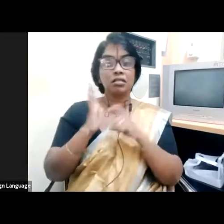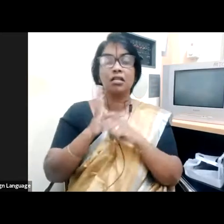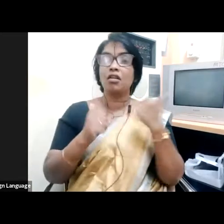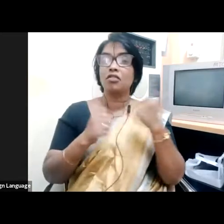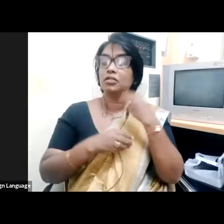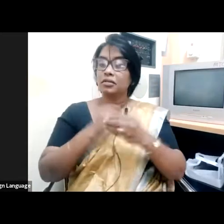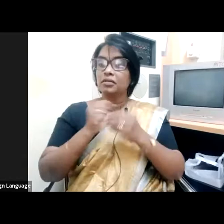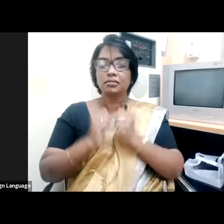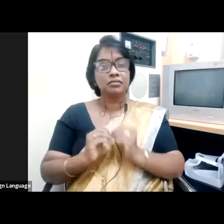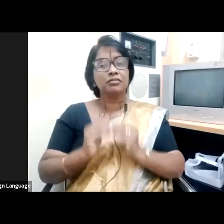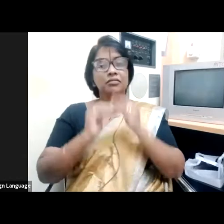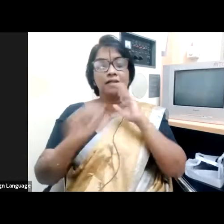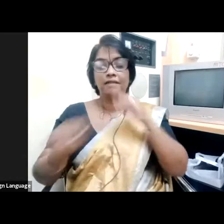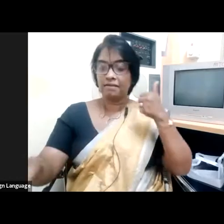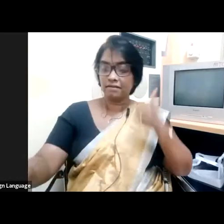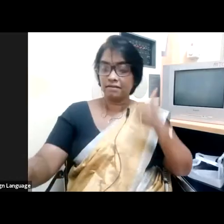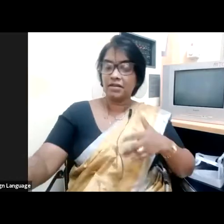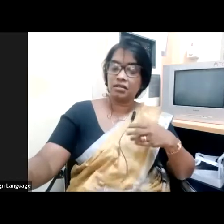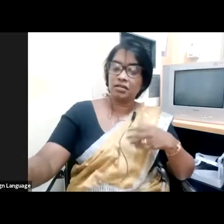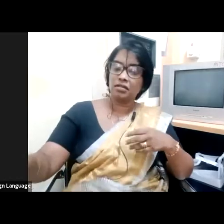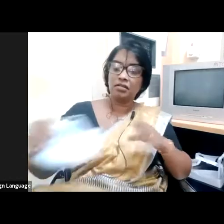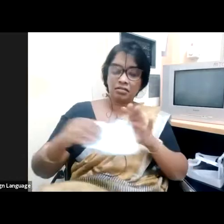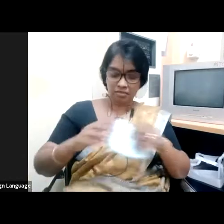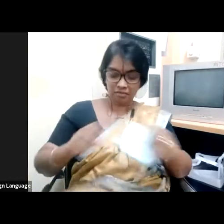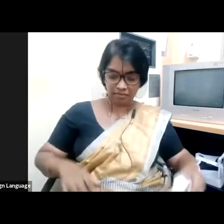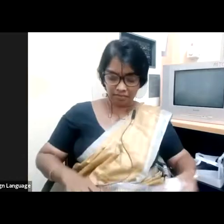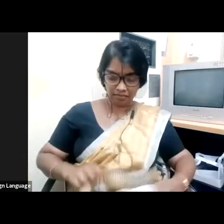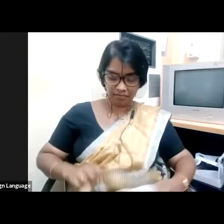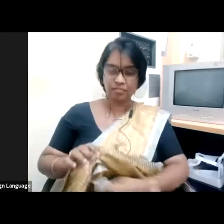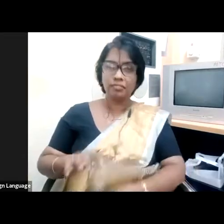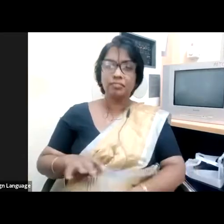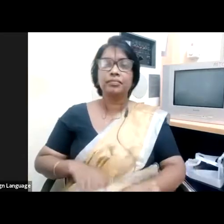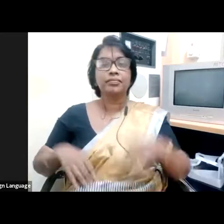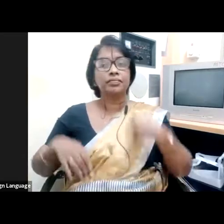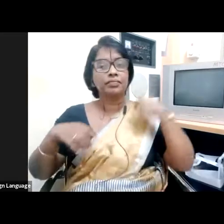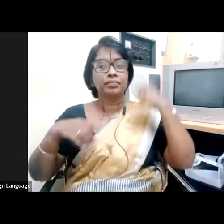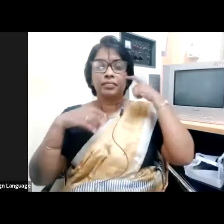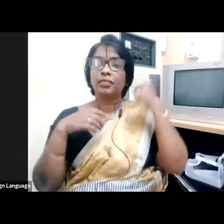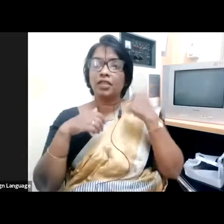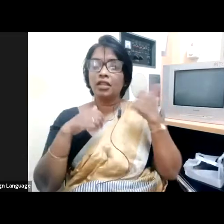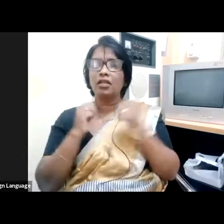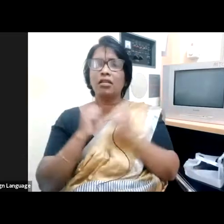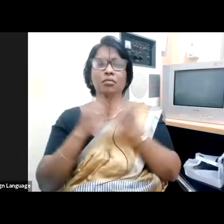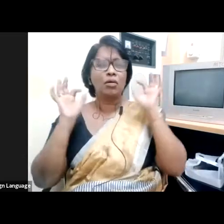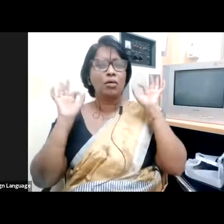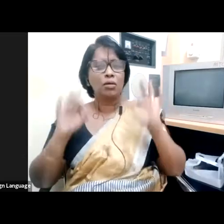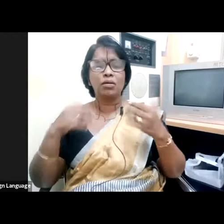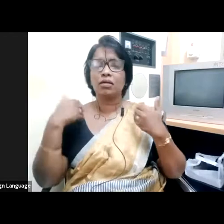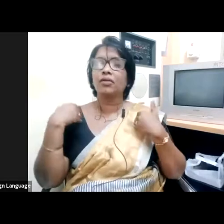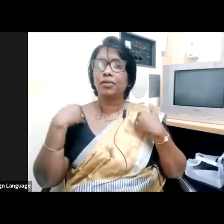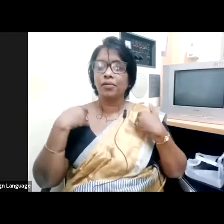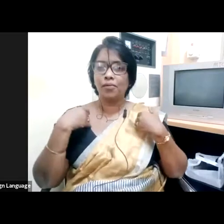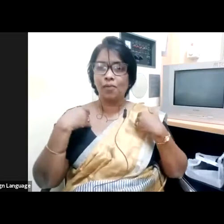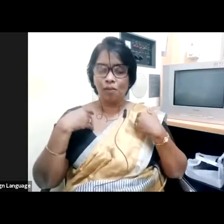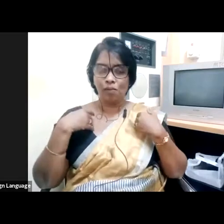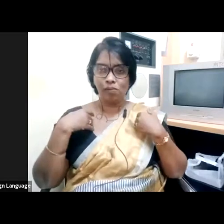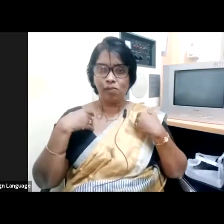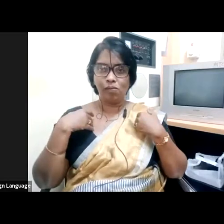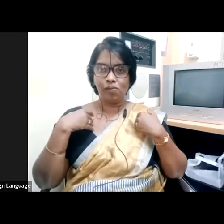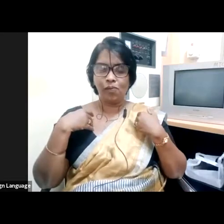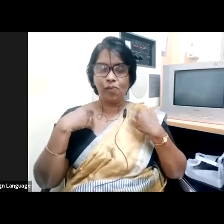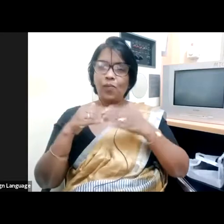me thinking that if there's nothing else I do in the next, foreseeable future, right